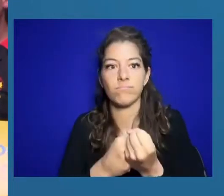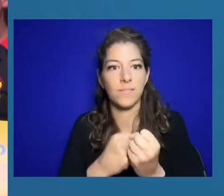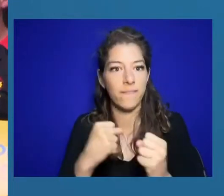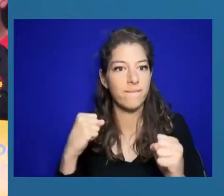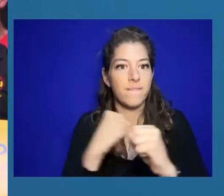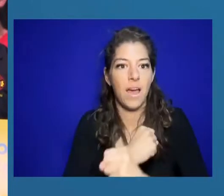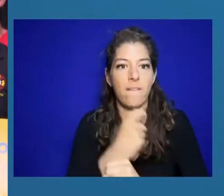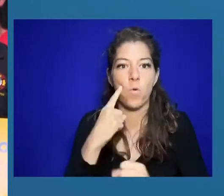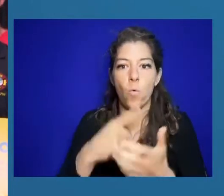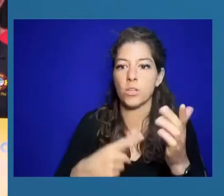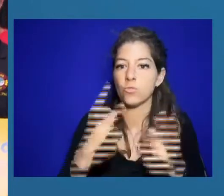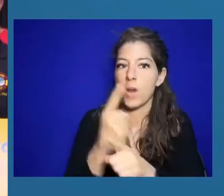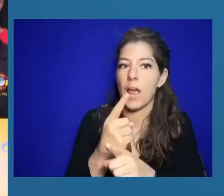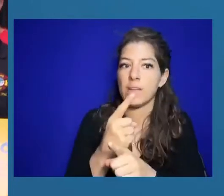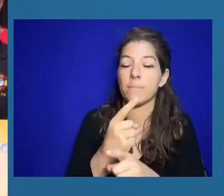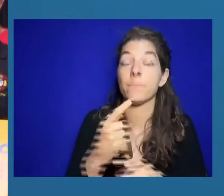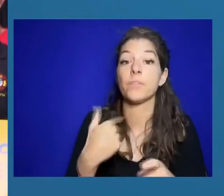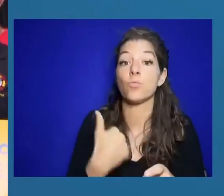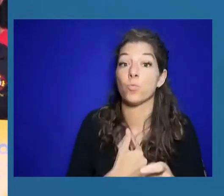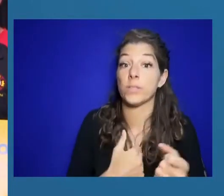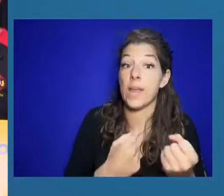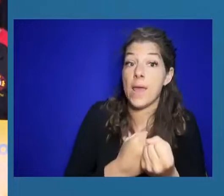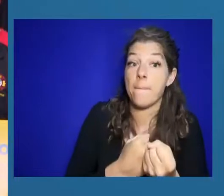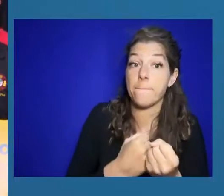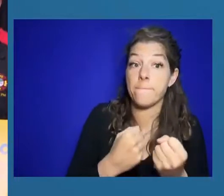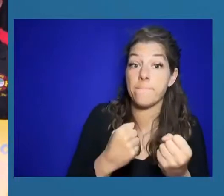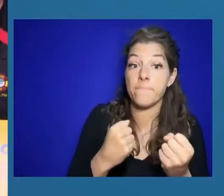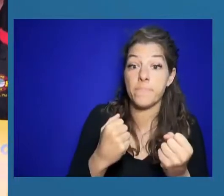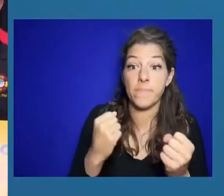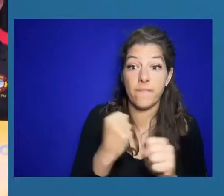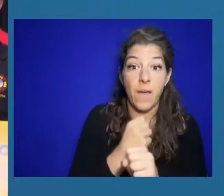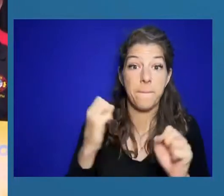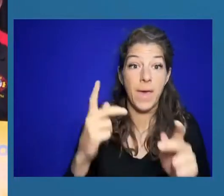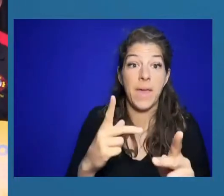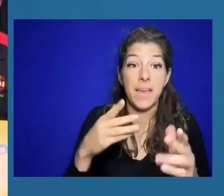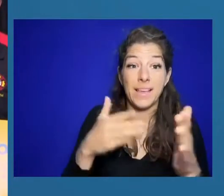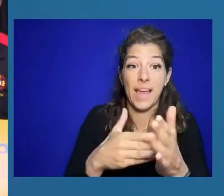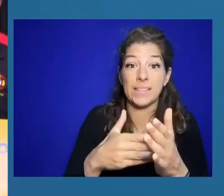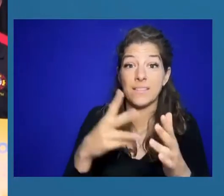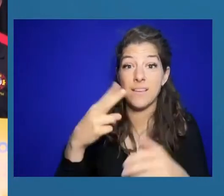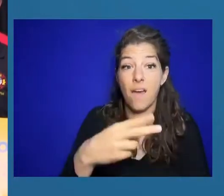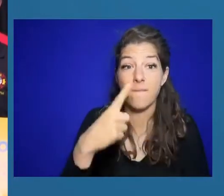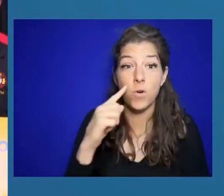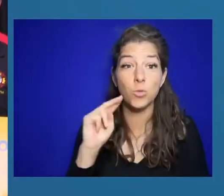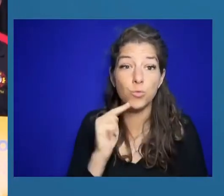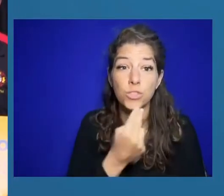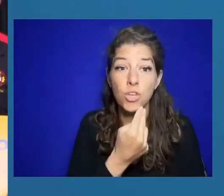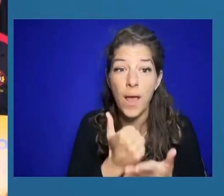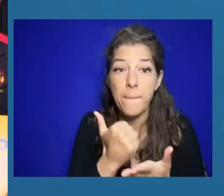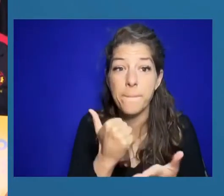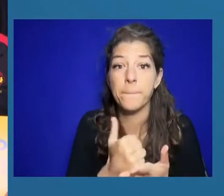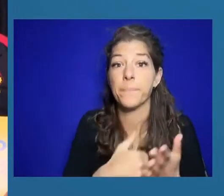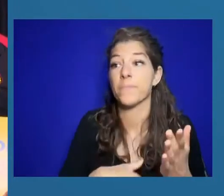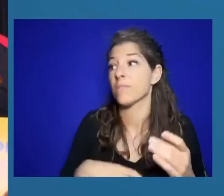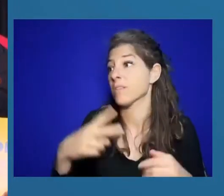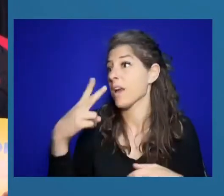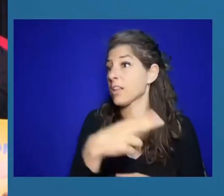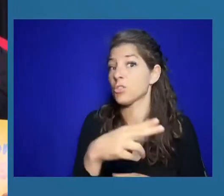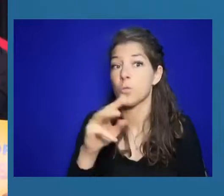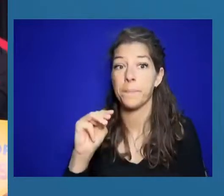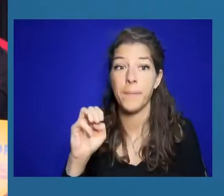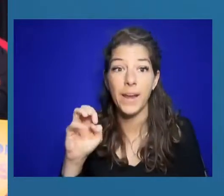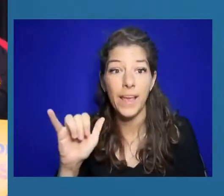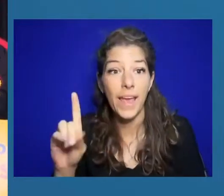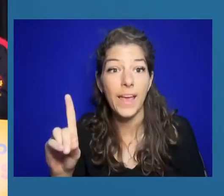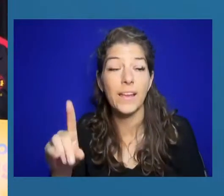what's right. So as we stand up and we fight back against these cuts to nutritional assistance, against these cuts to Medicaid, against